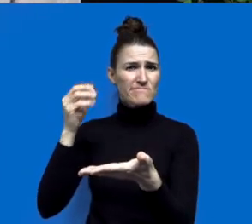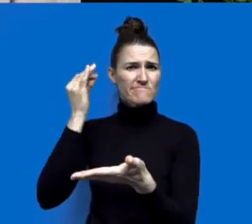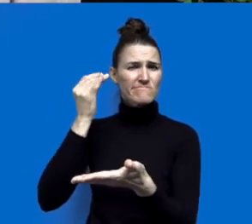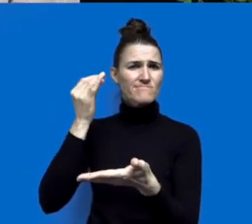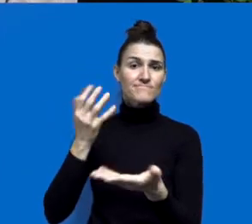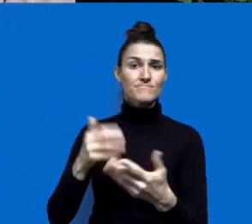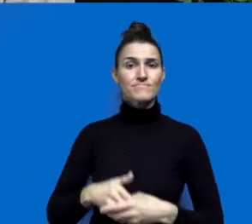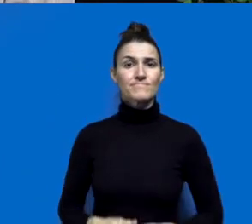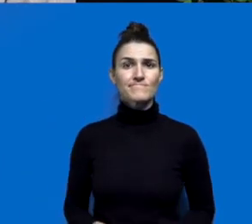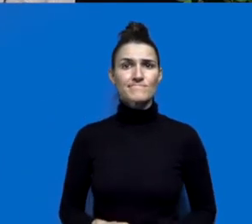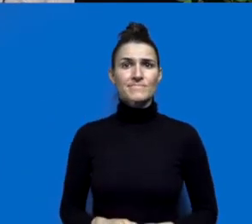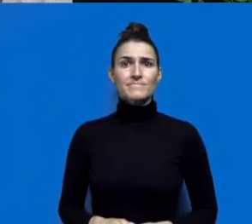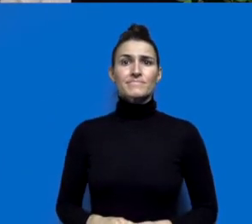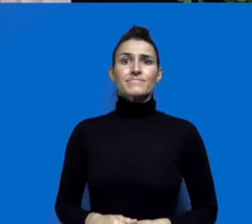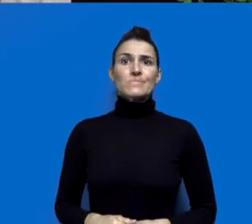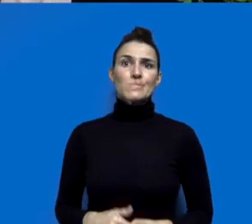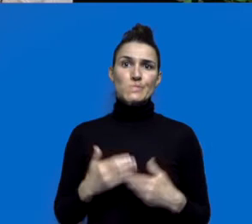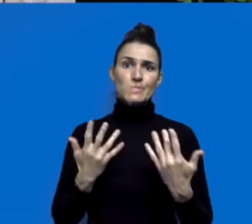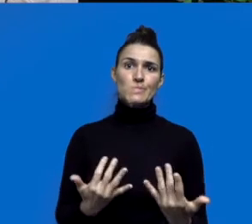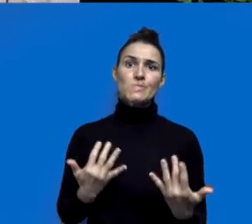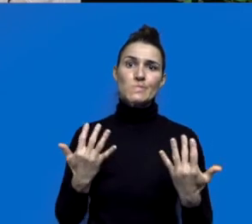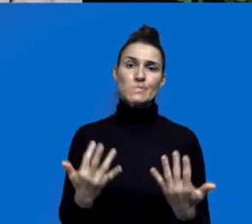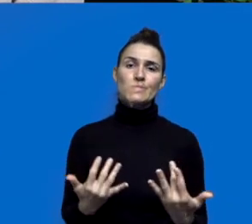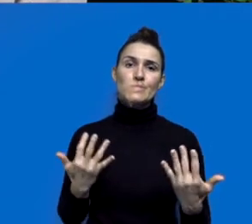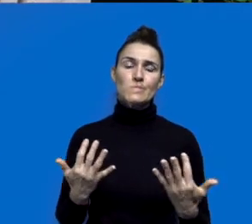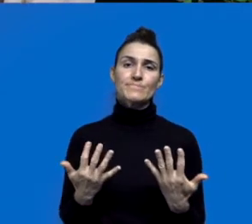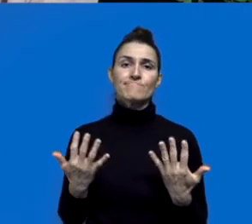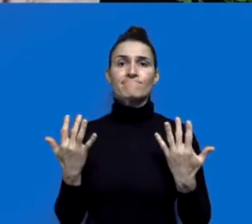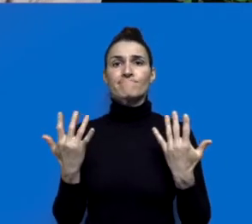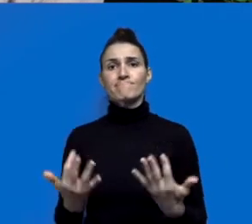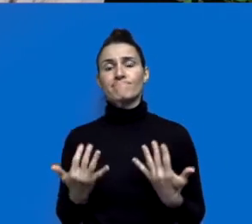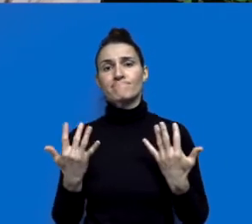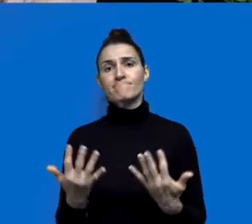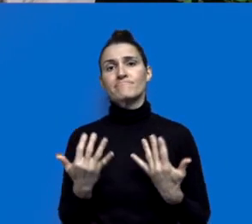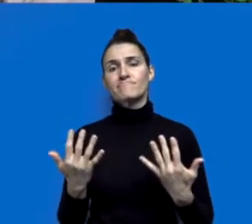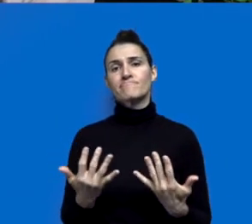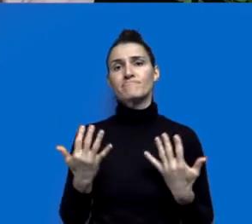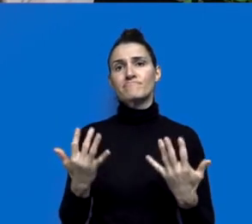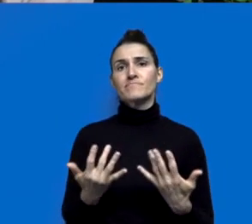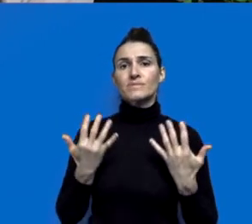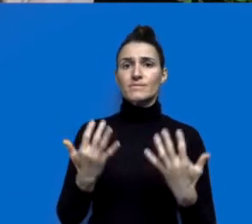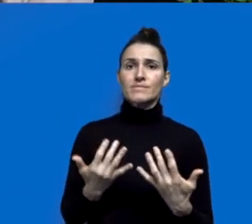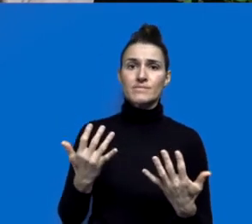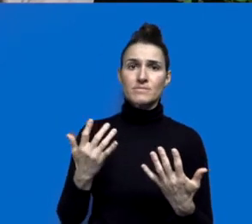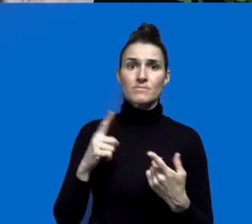herself. So she waited, and she waited, and she waited